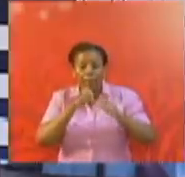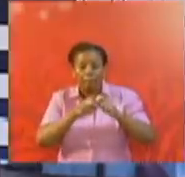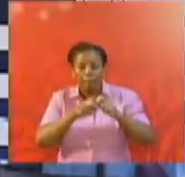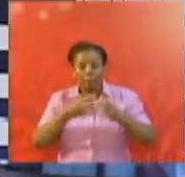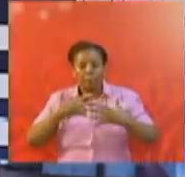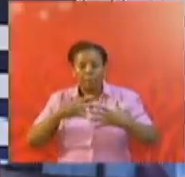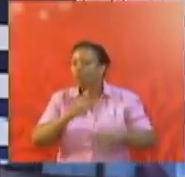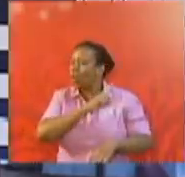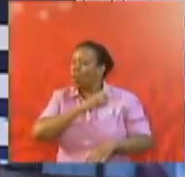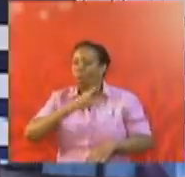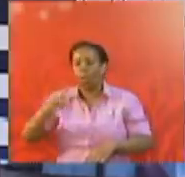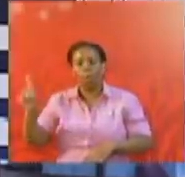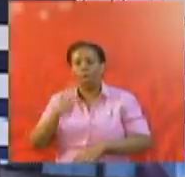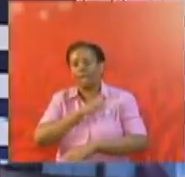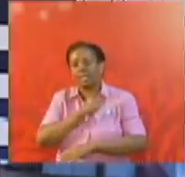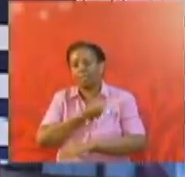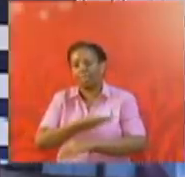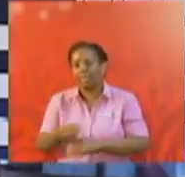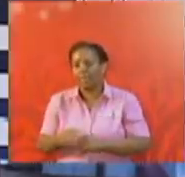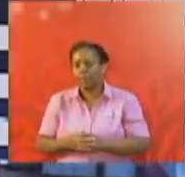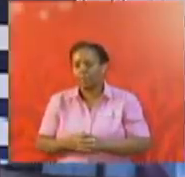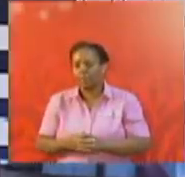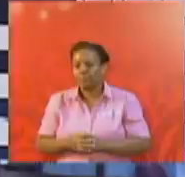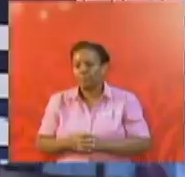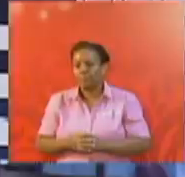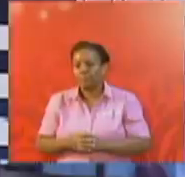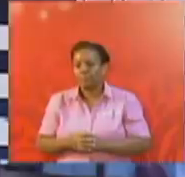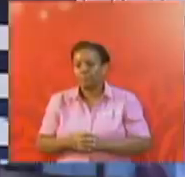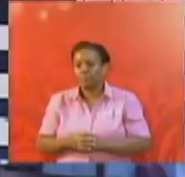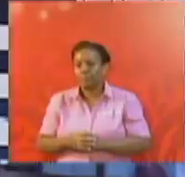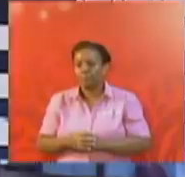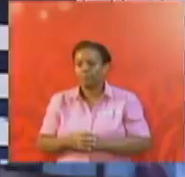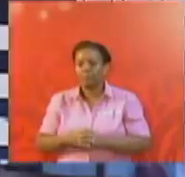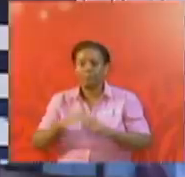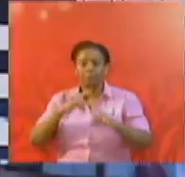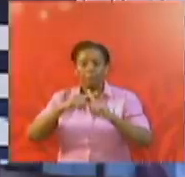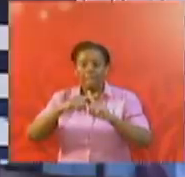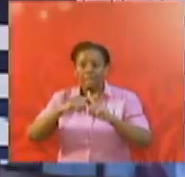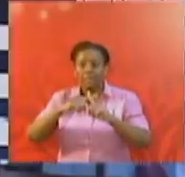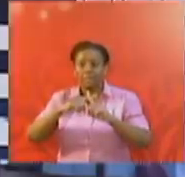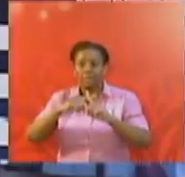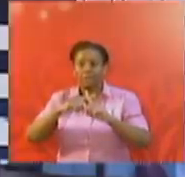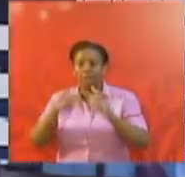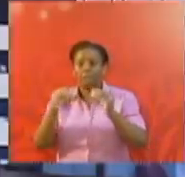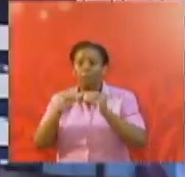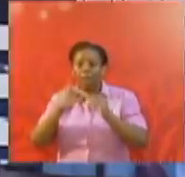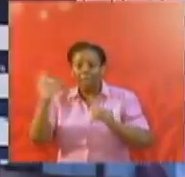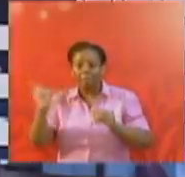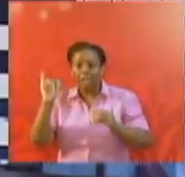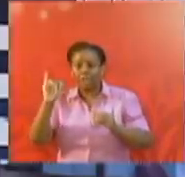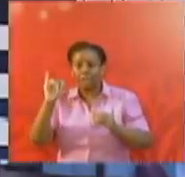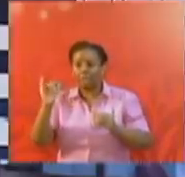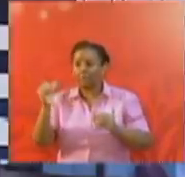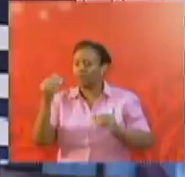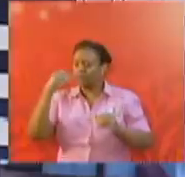the adult respiratory distress syndrome becoming manifest in your lungs, plus a community-acquired pneumonia, jumping on board, do not